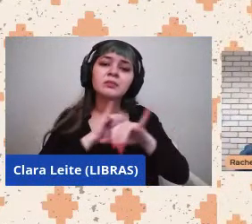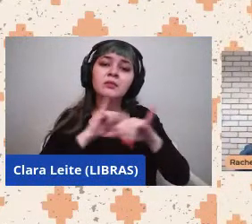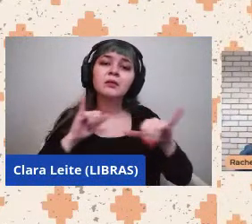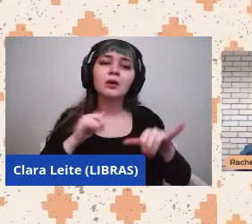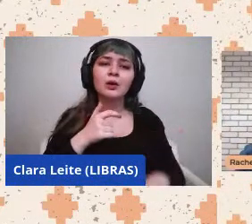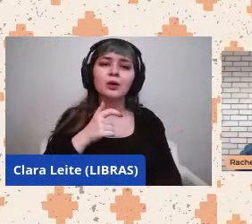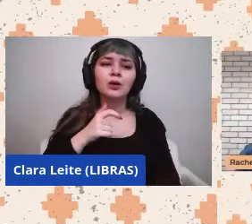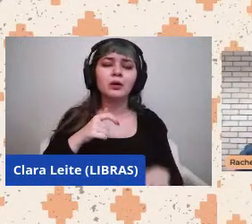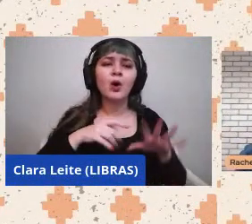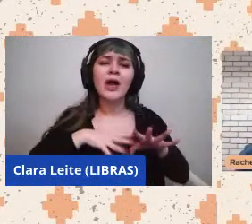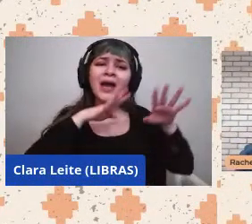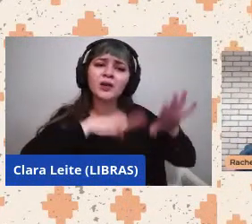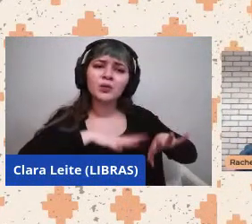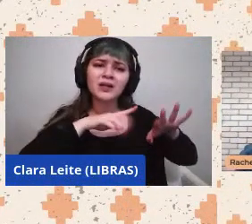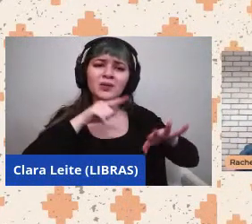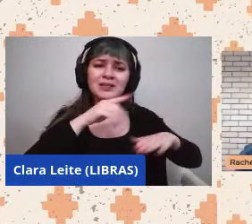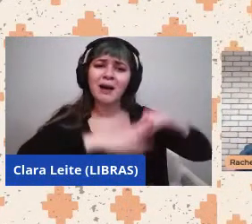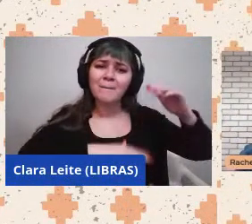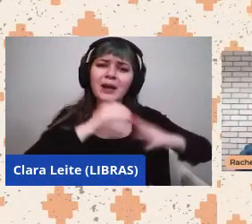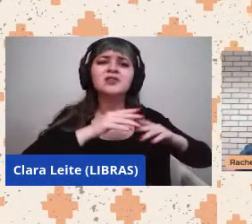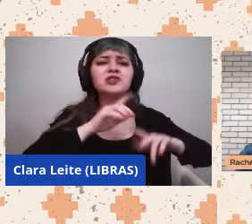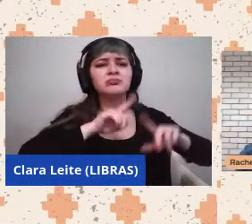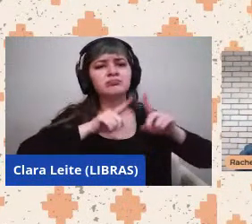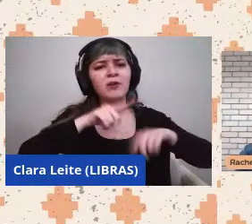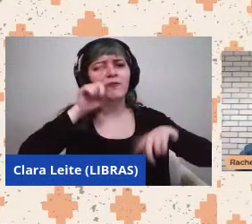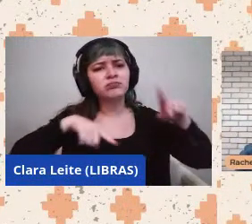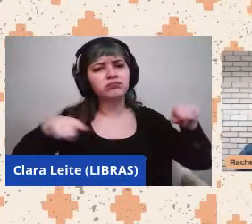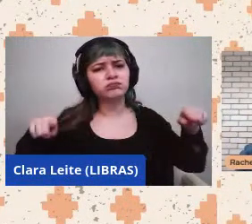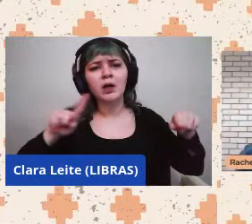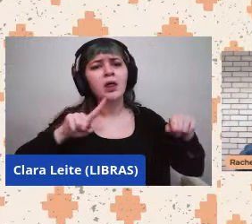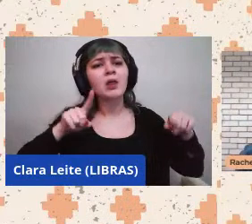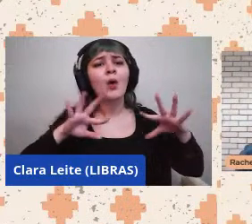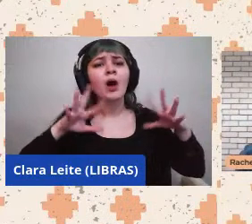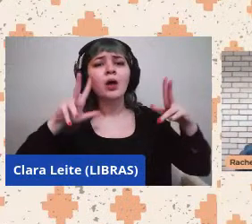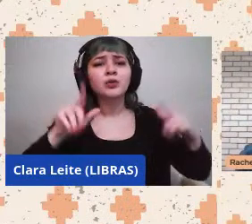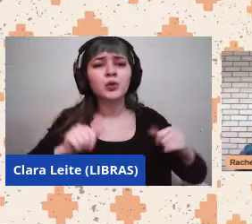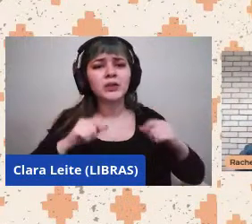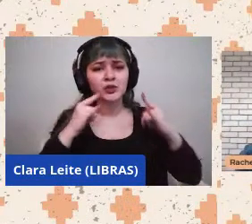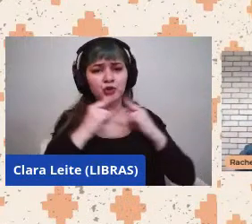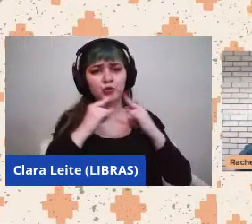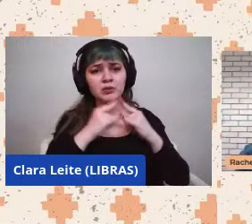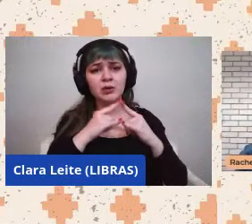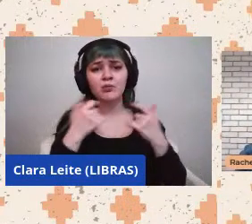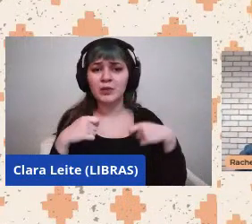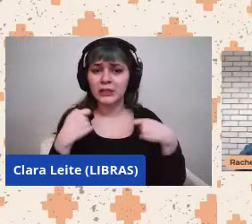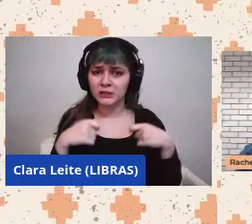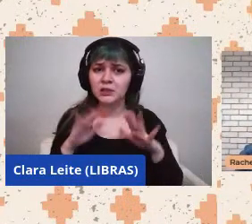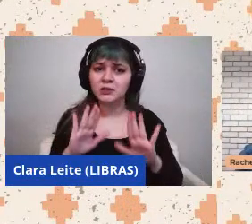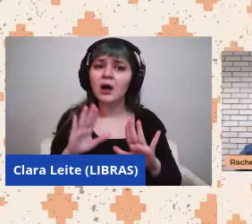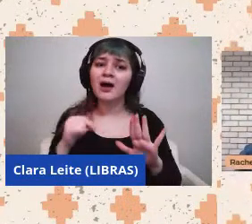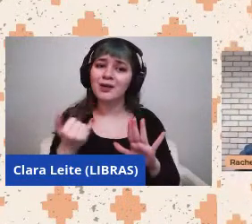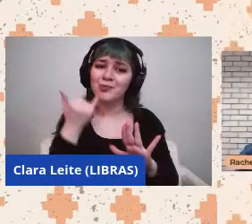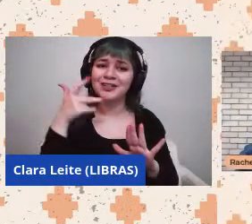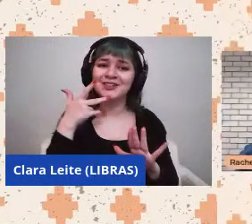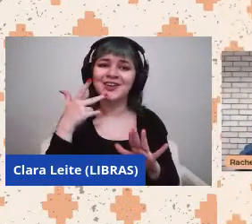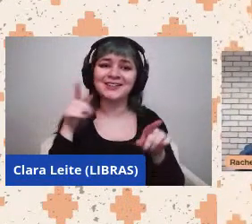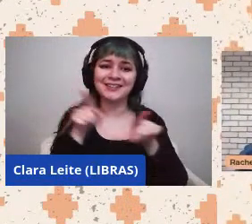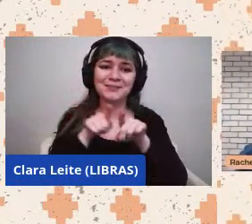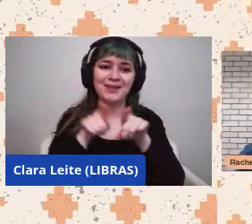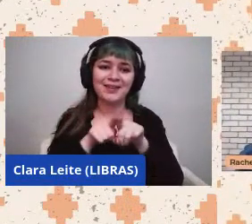UK, practice does differ and not all institutions require this. So that is an important point to